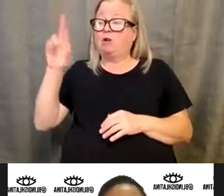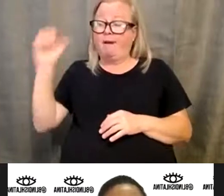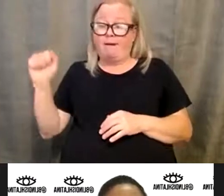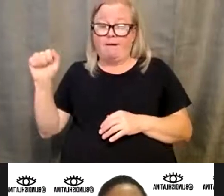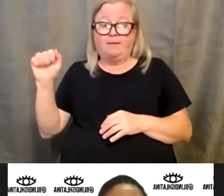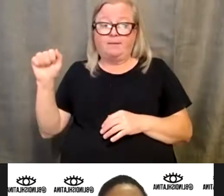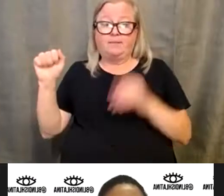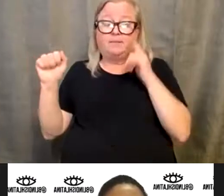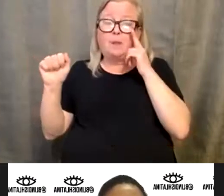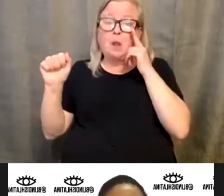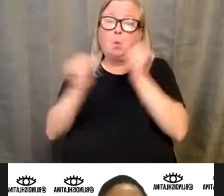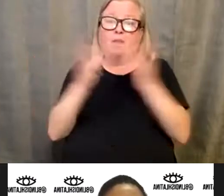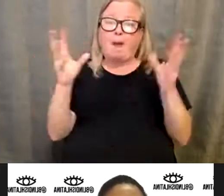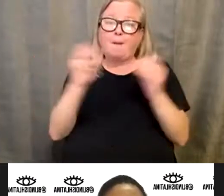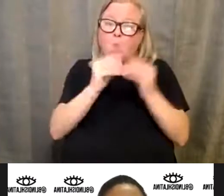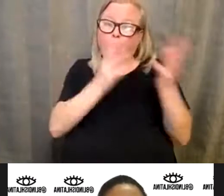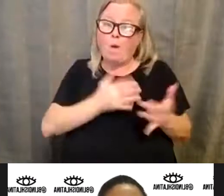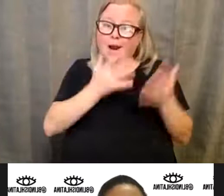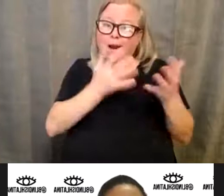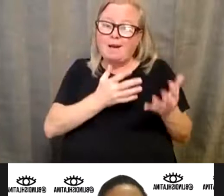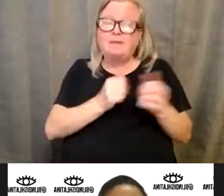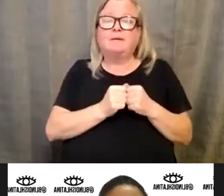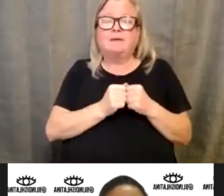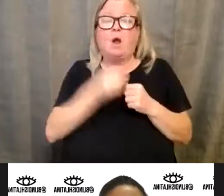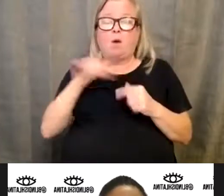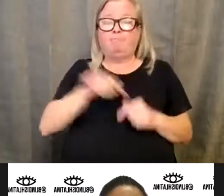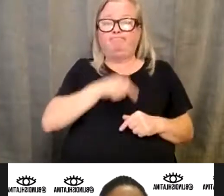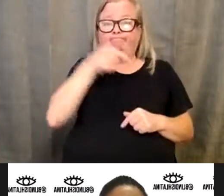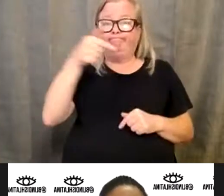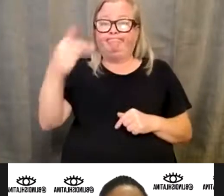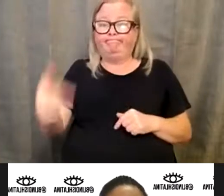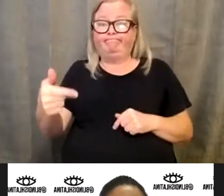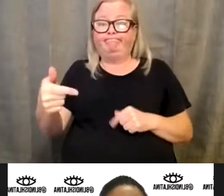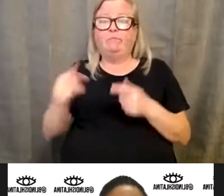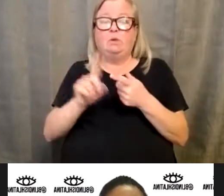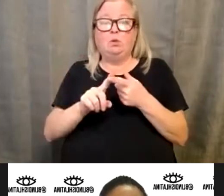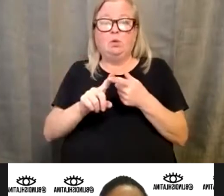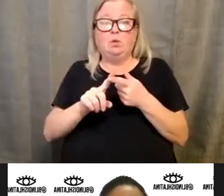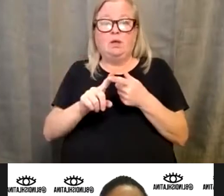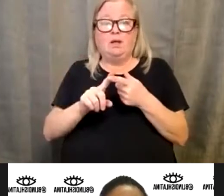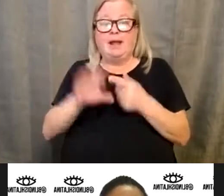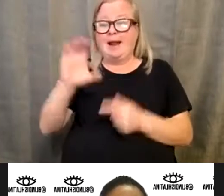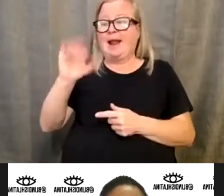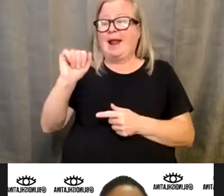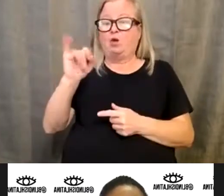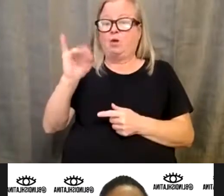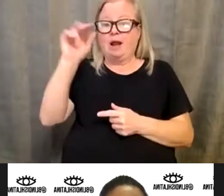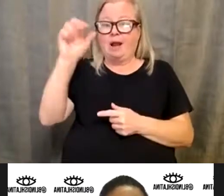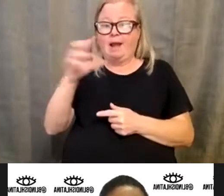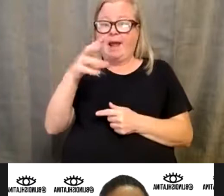So without further ado, I'm going to turn the next portion of our program over to Katarina and